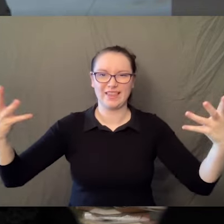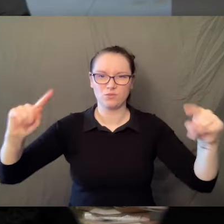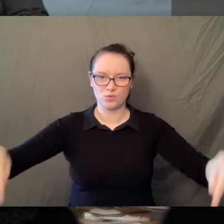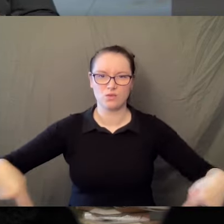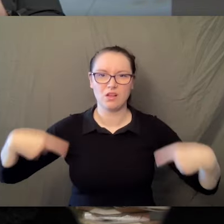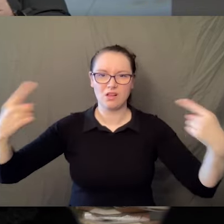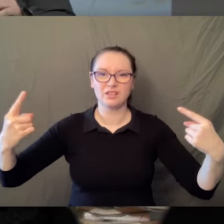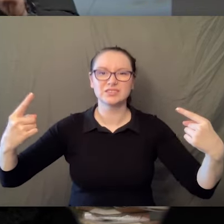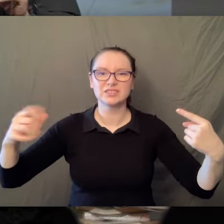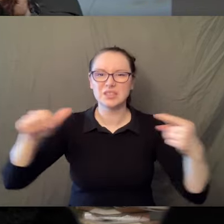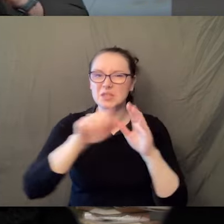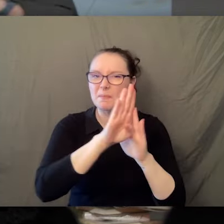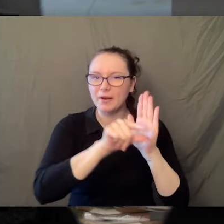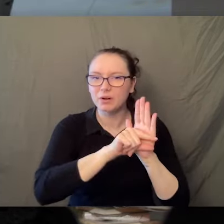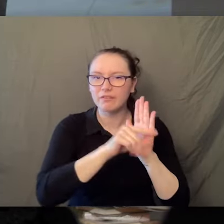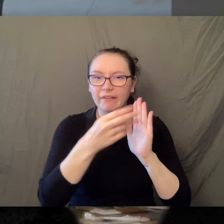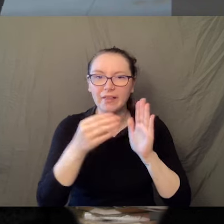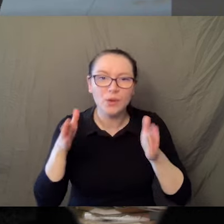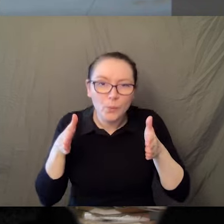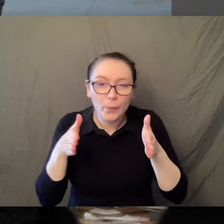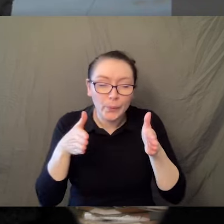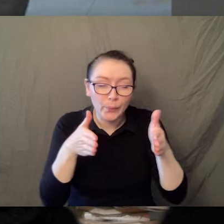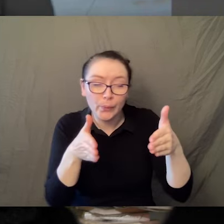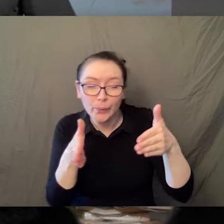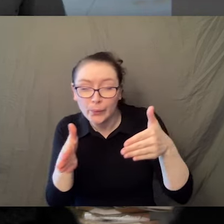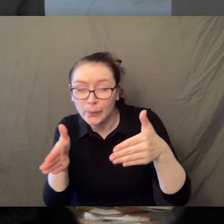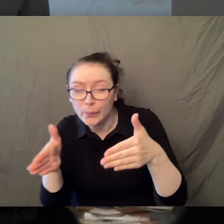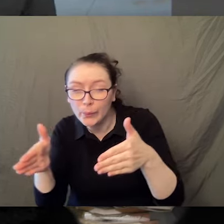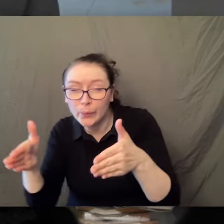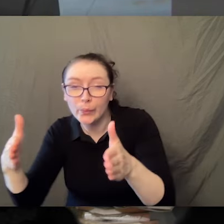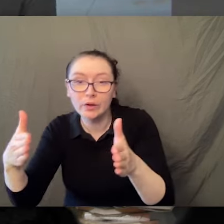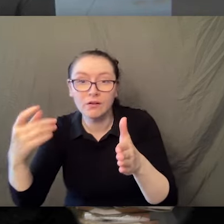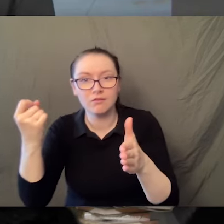background? And see that gentle curve in the road?